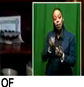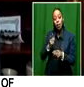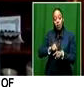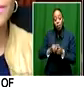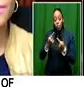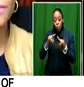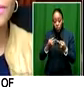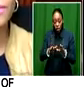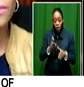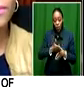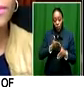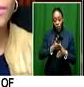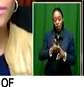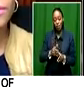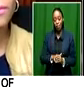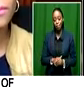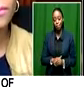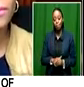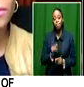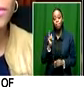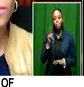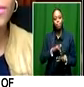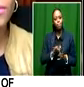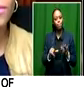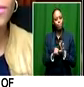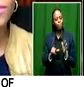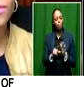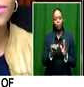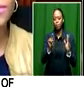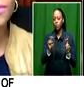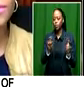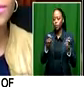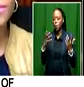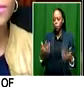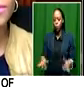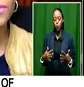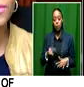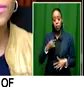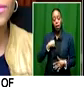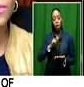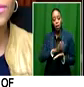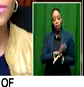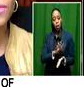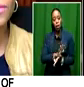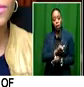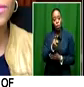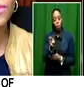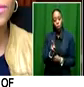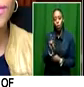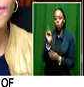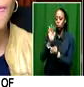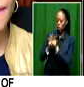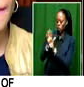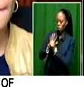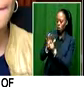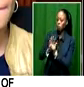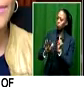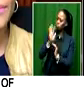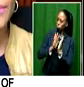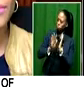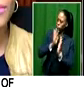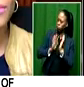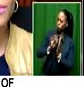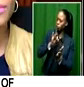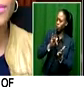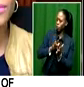schools. Yeah, I mean, Professor, you're touching on such an important issue, and I'm so glad that you're giving us a background perspective of where